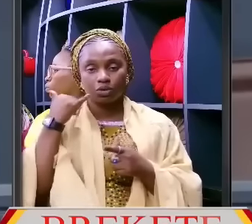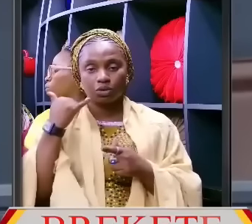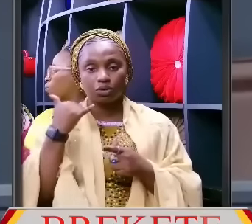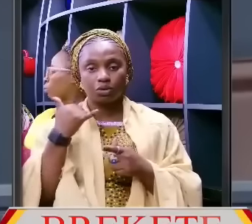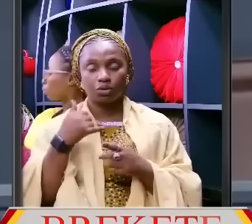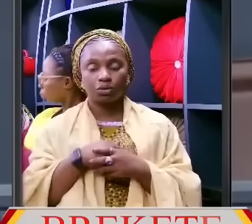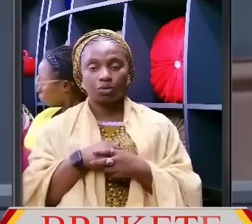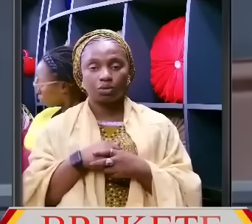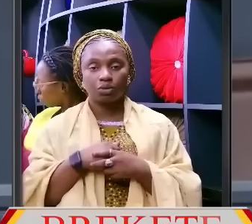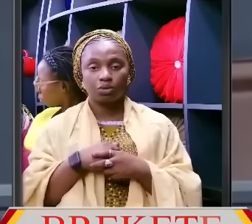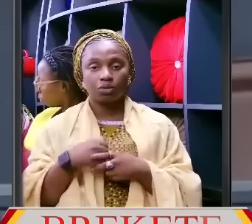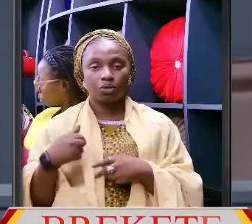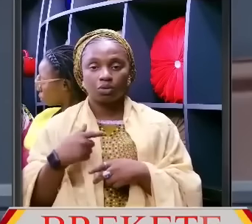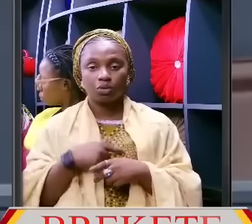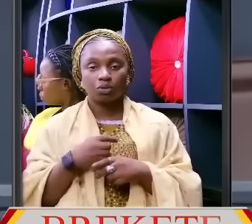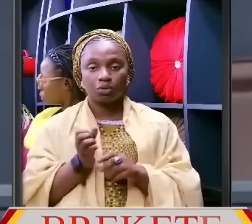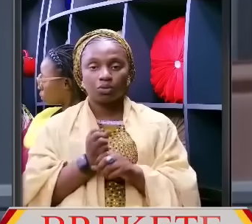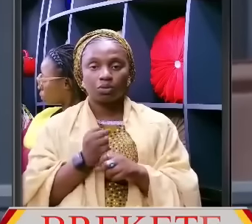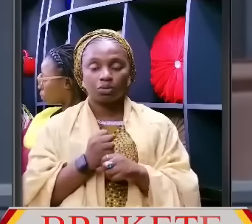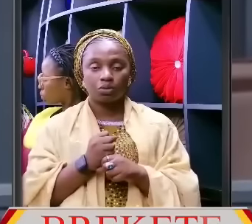We go do